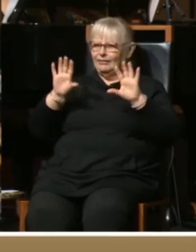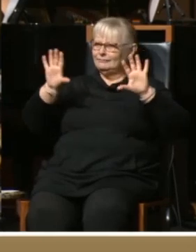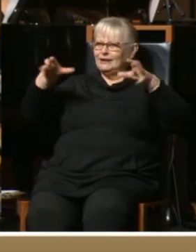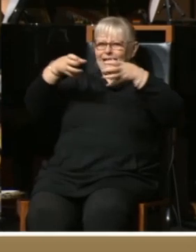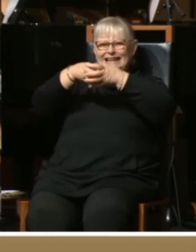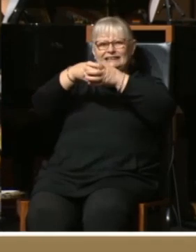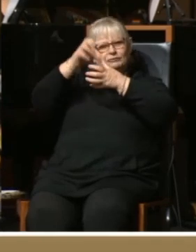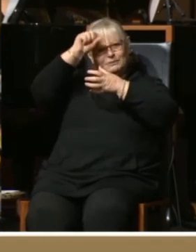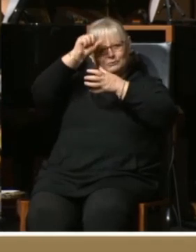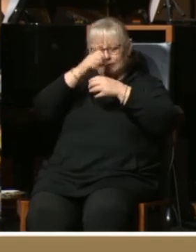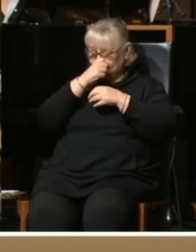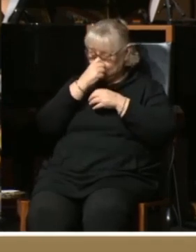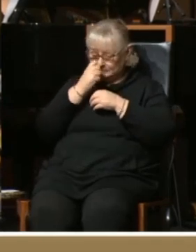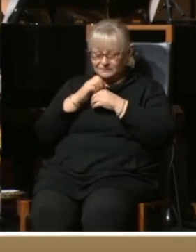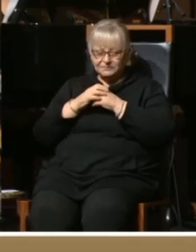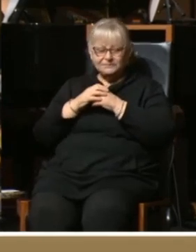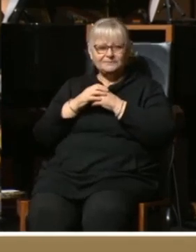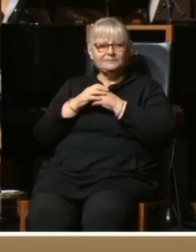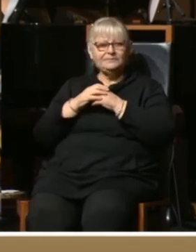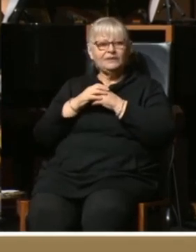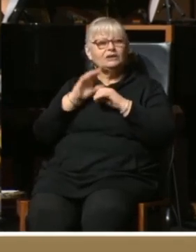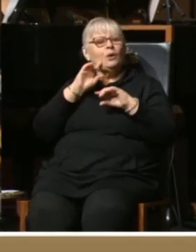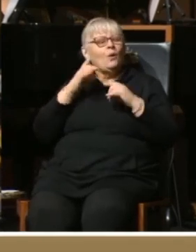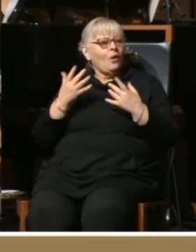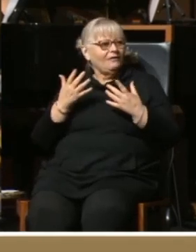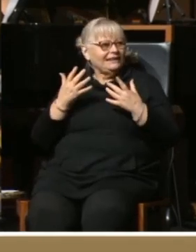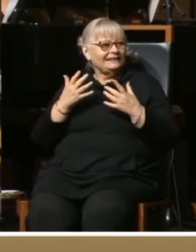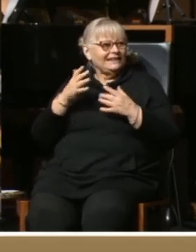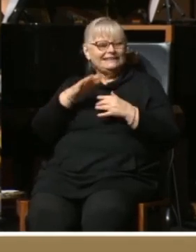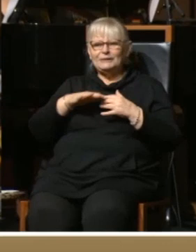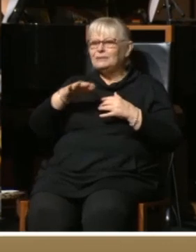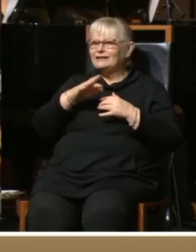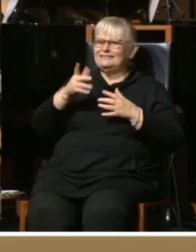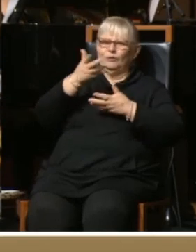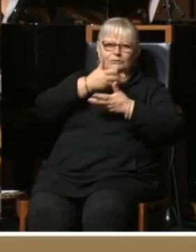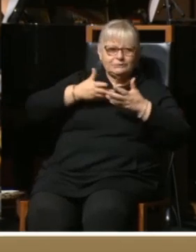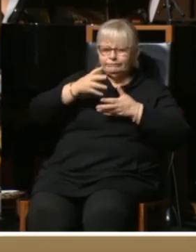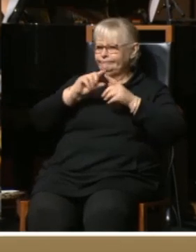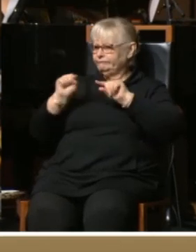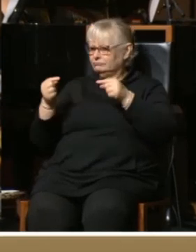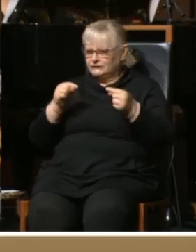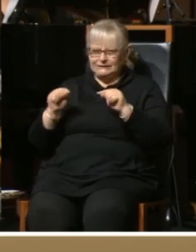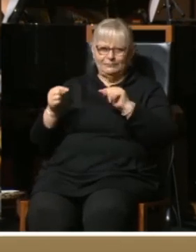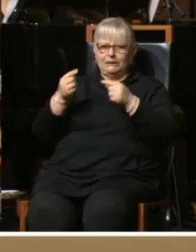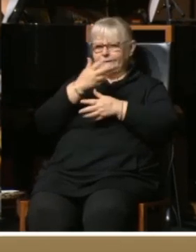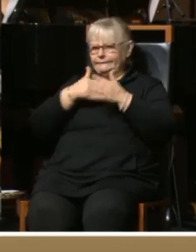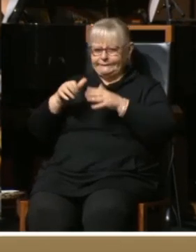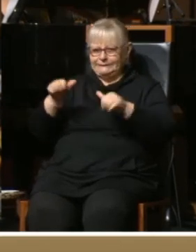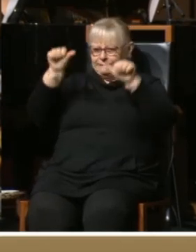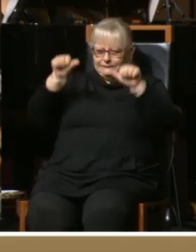Parliament House. So it's also obviously the place for discussion, debate and